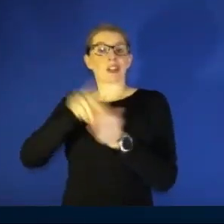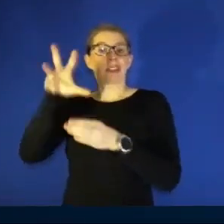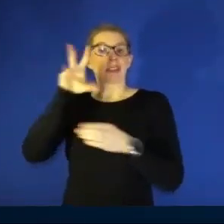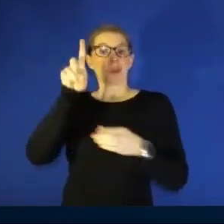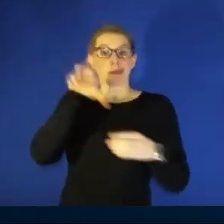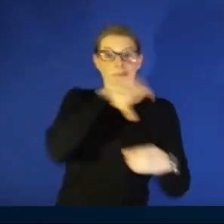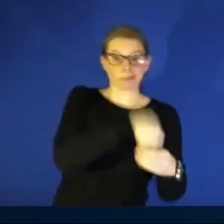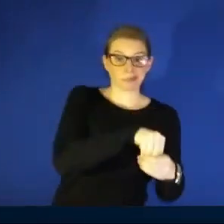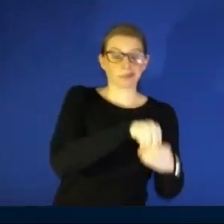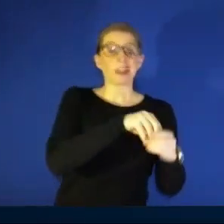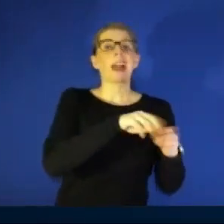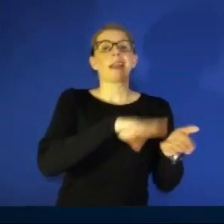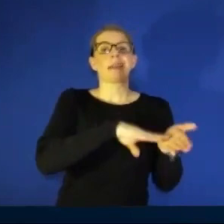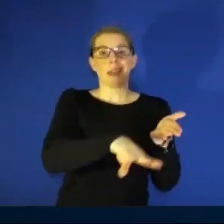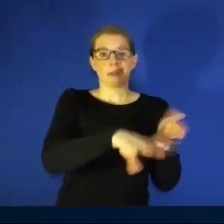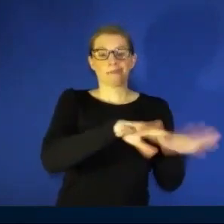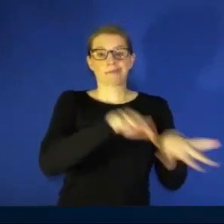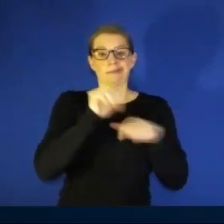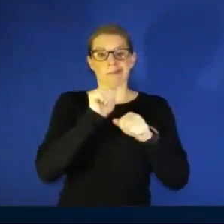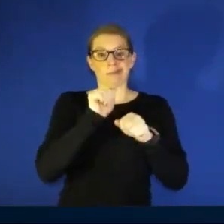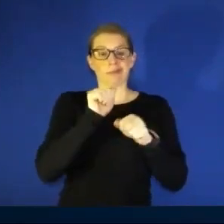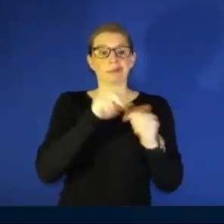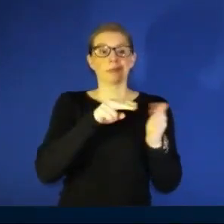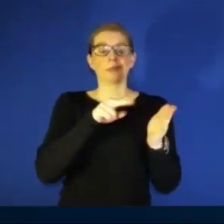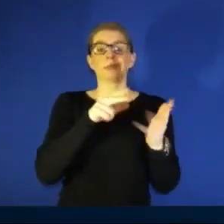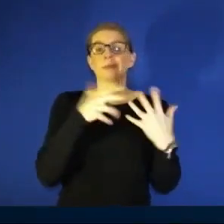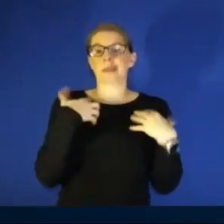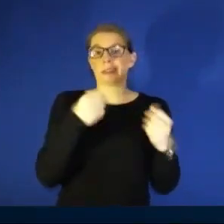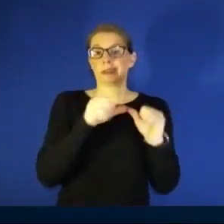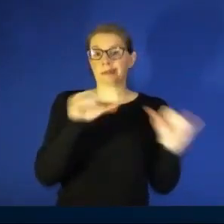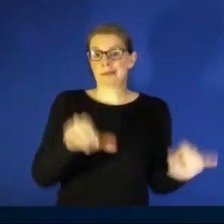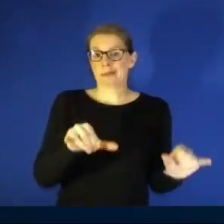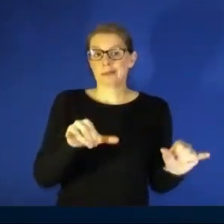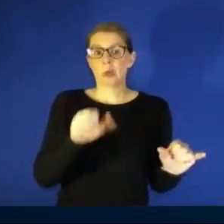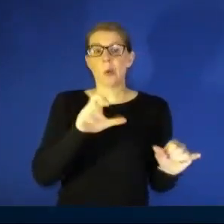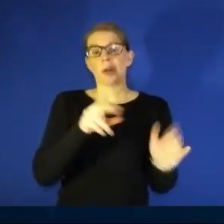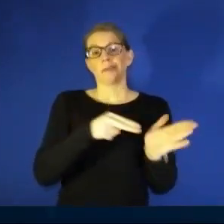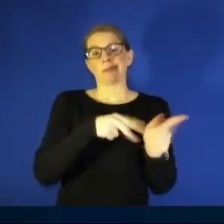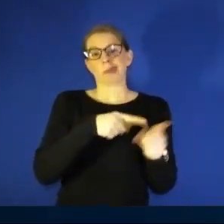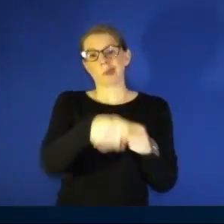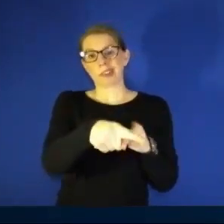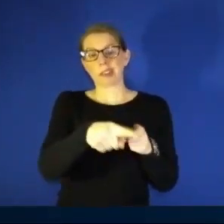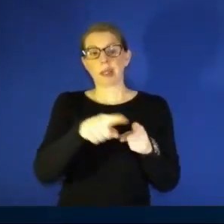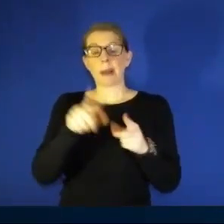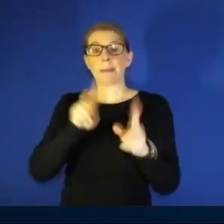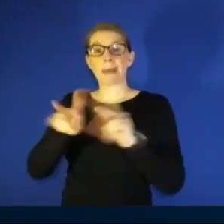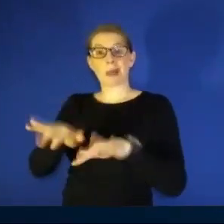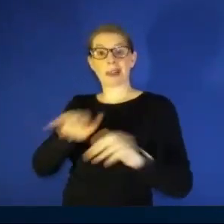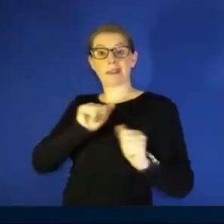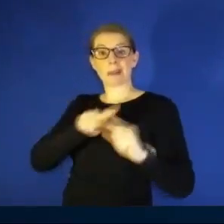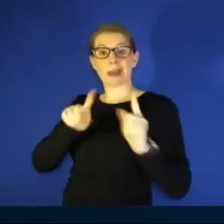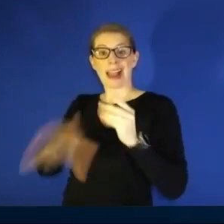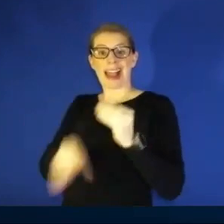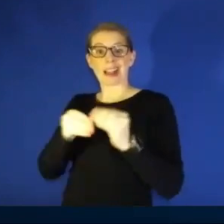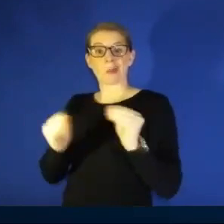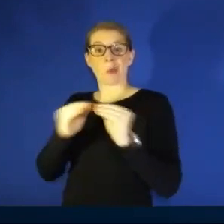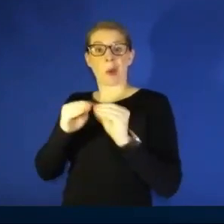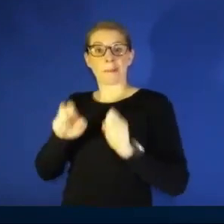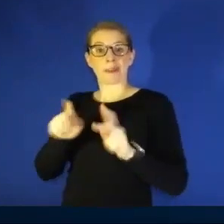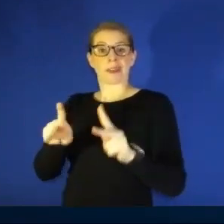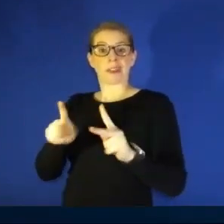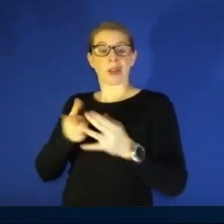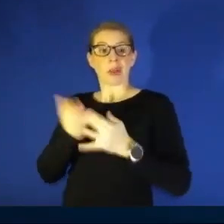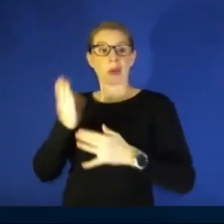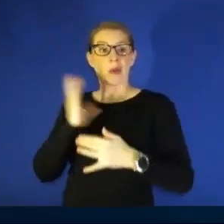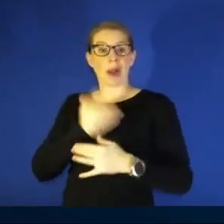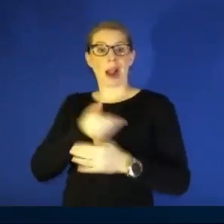But for us here at the University of Kansas Health System, it's not a matter of people leaving, but it's that we're adding more opportunities through our growth